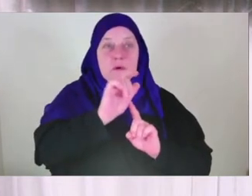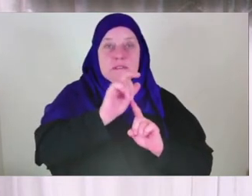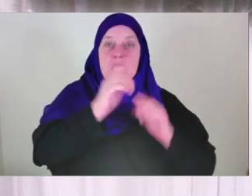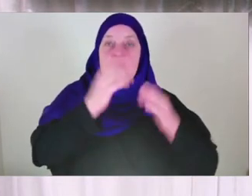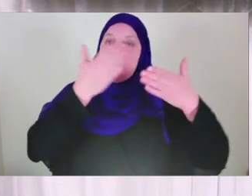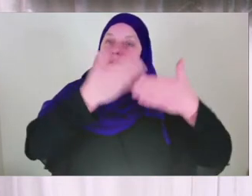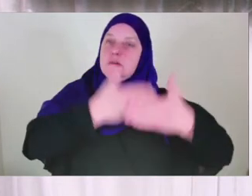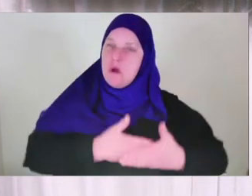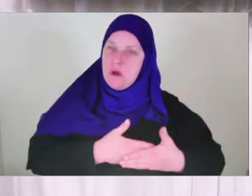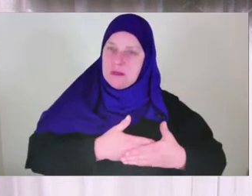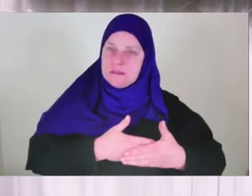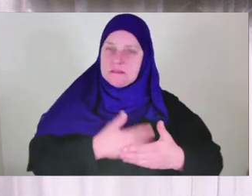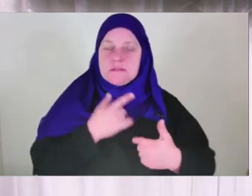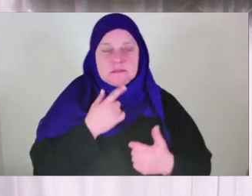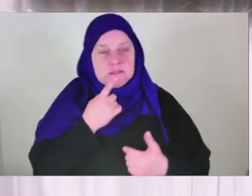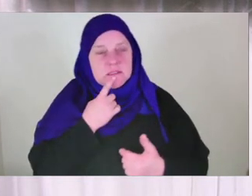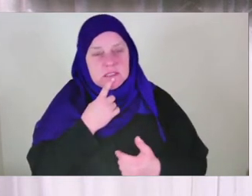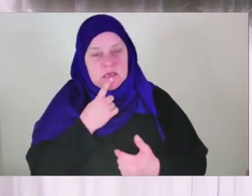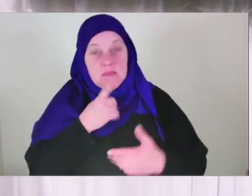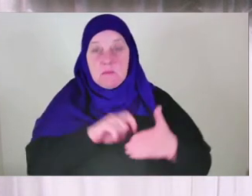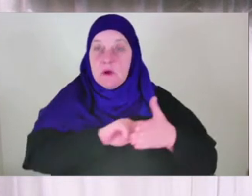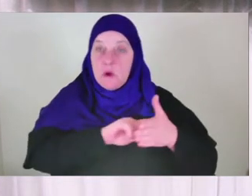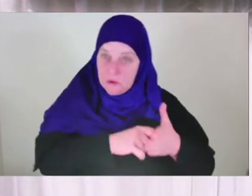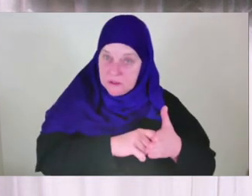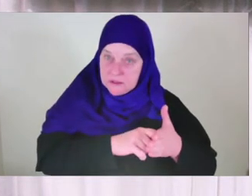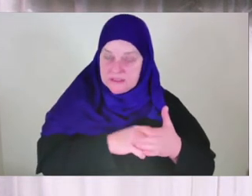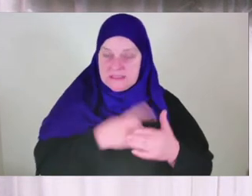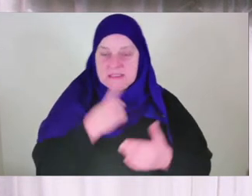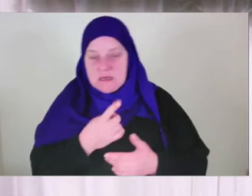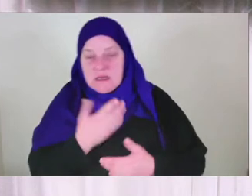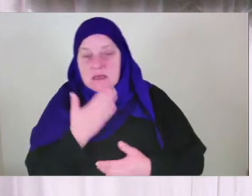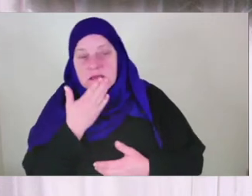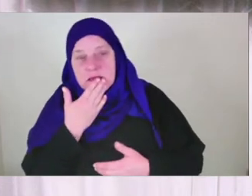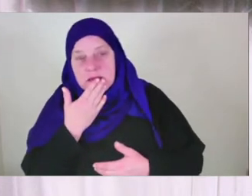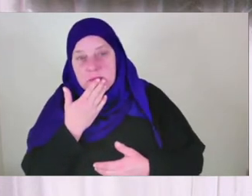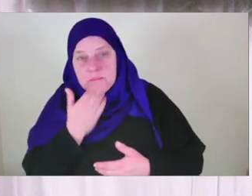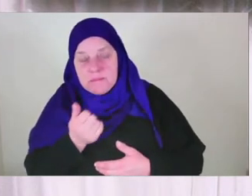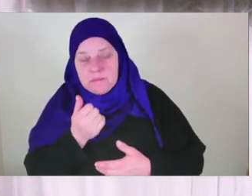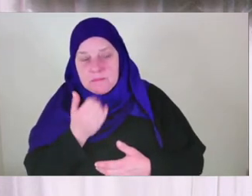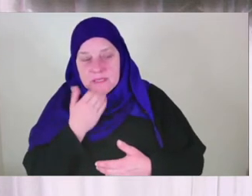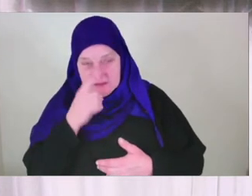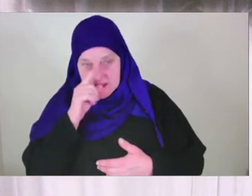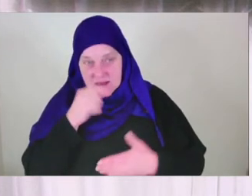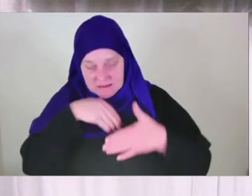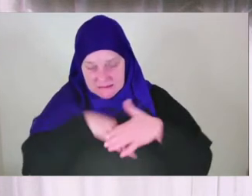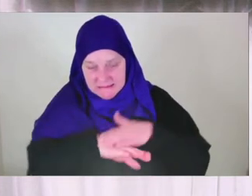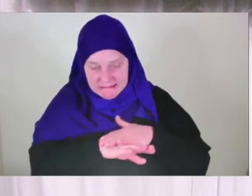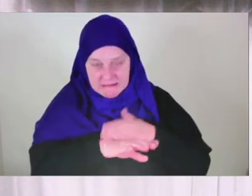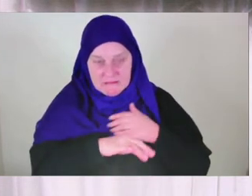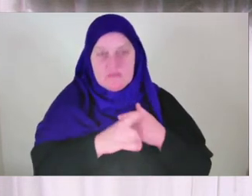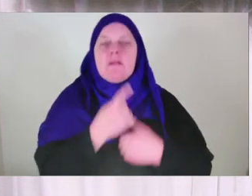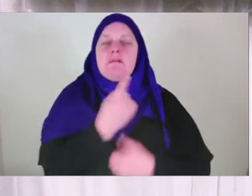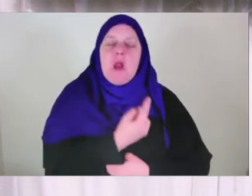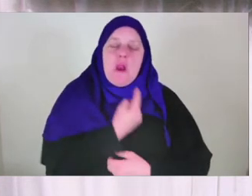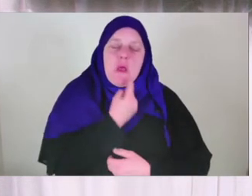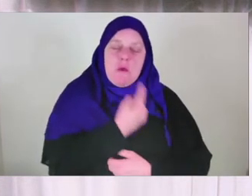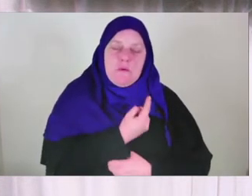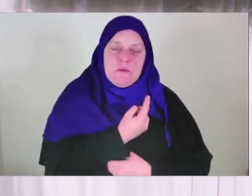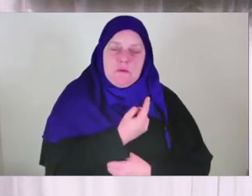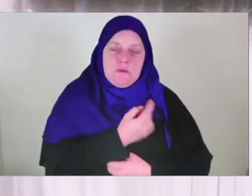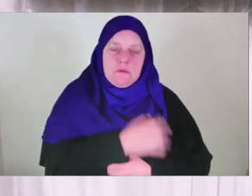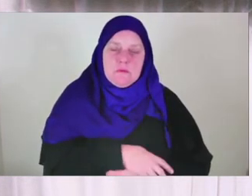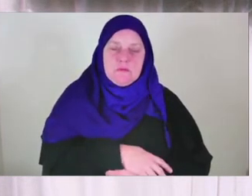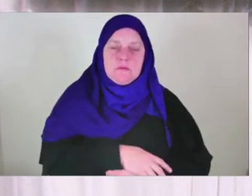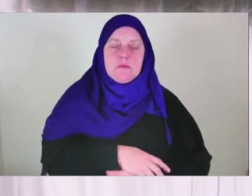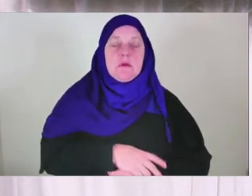looked inside, he said he saw him bending down and crying. And he was saying, Imam Hussein, please relieve this burden of